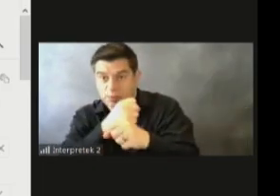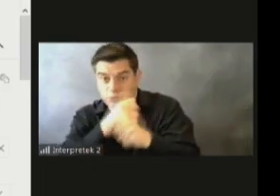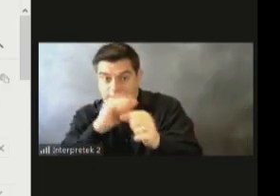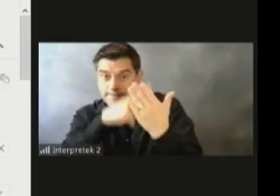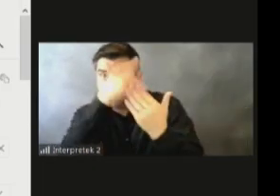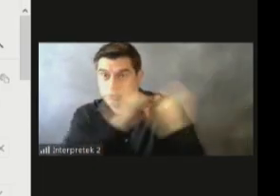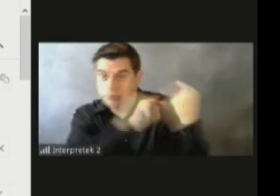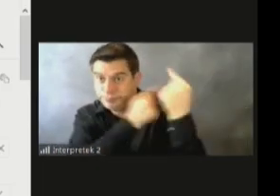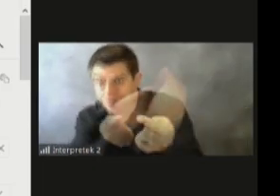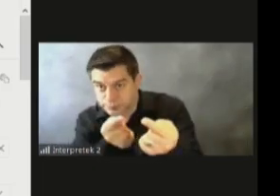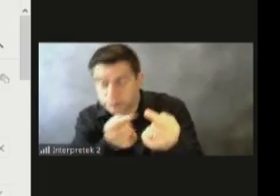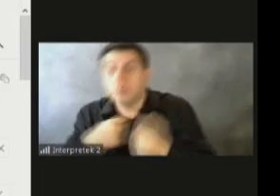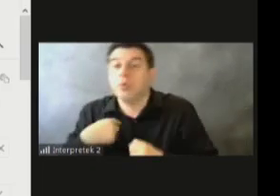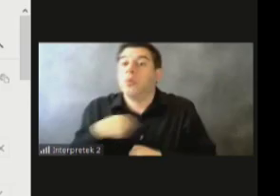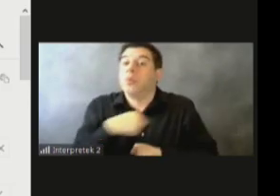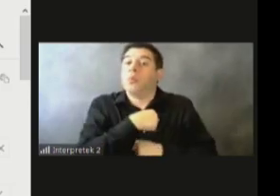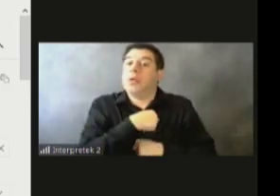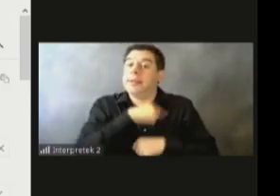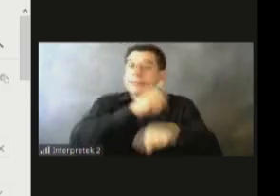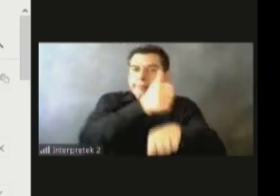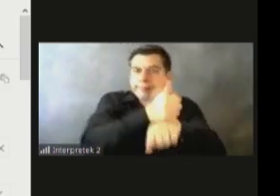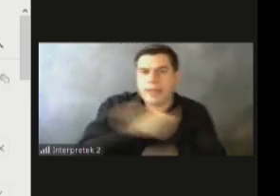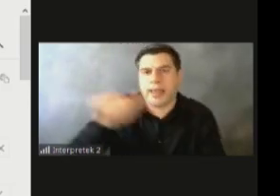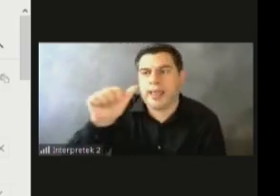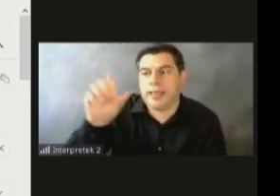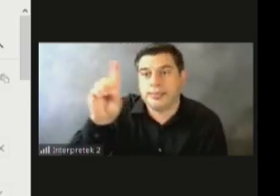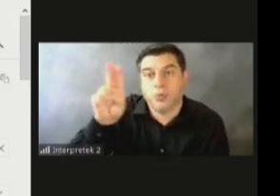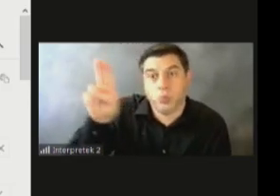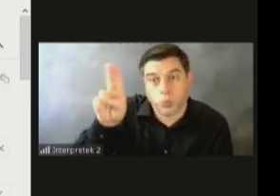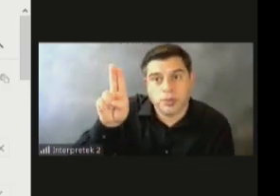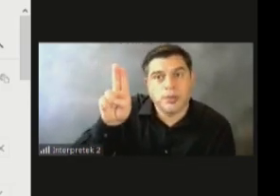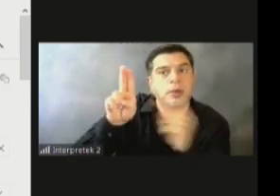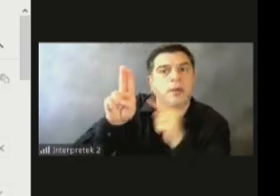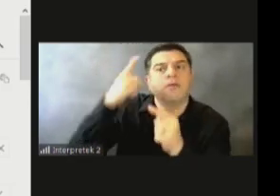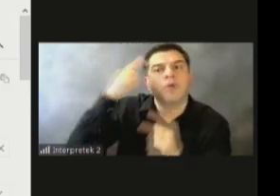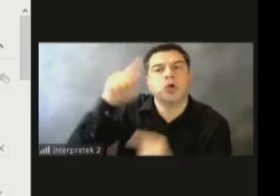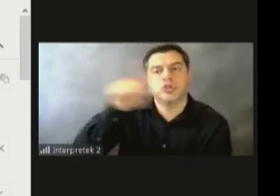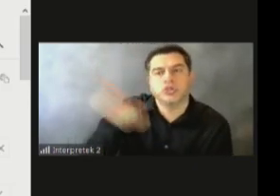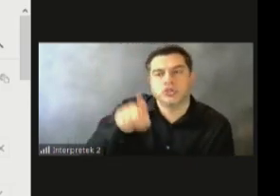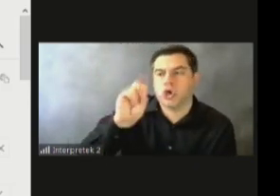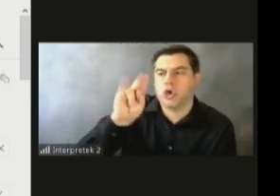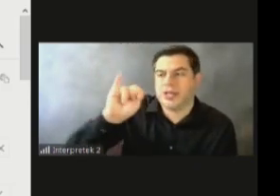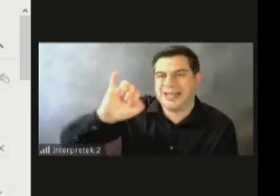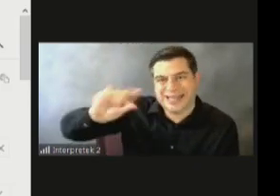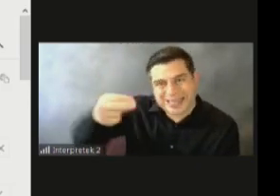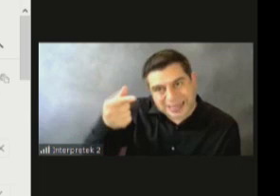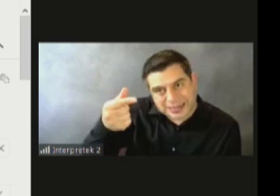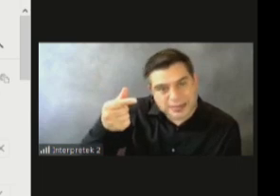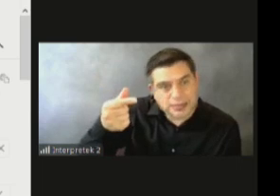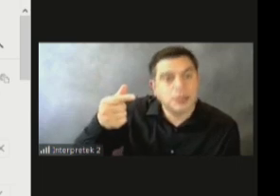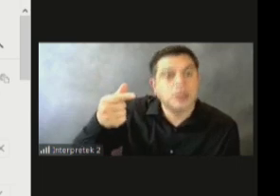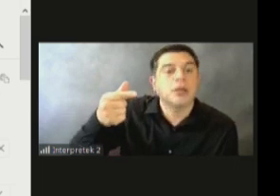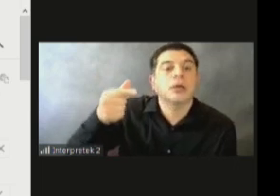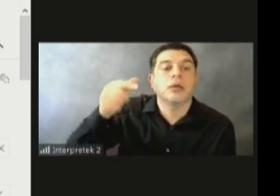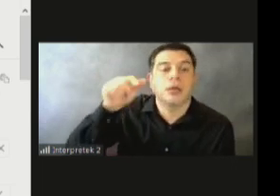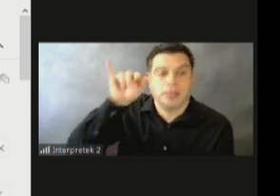code that allowed ADUs across the city. That's awesome. That's a great first step. We also recommend that the